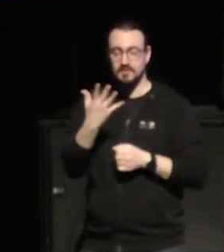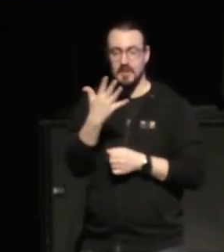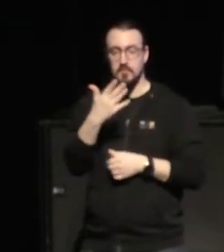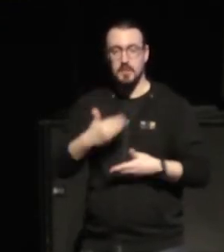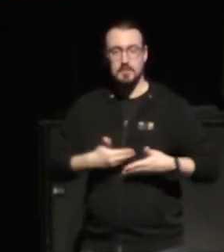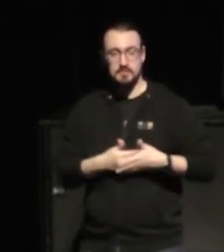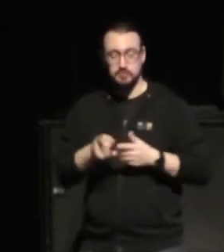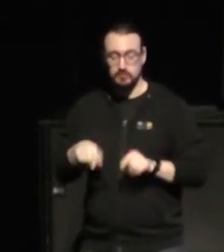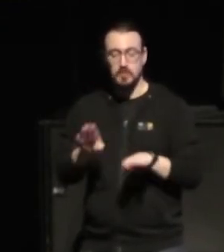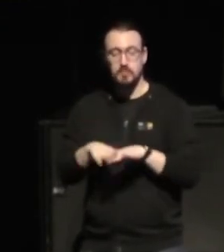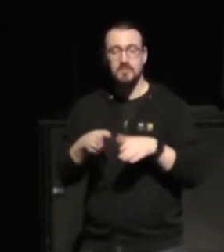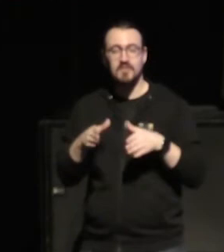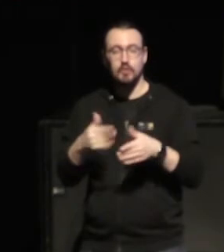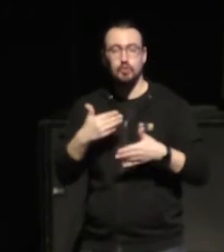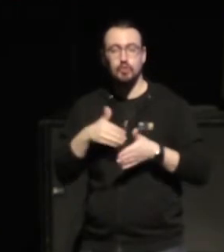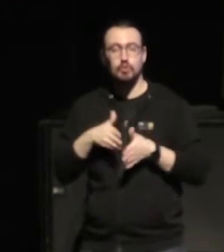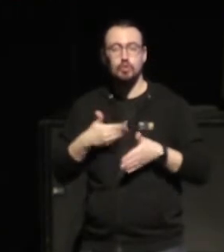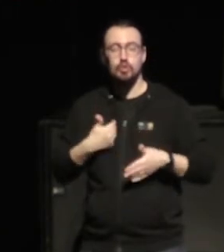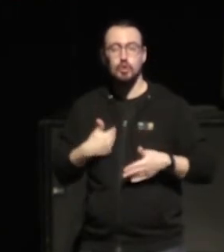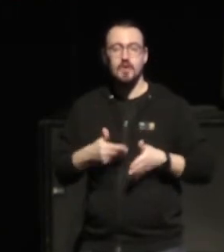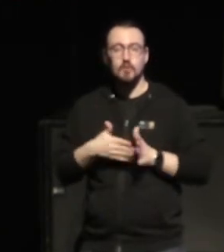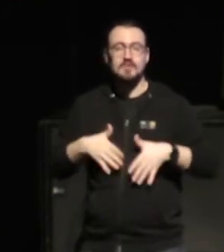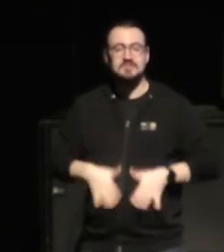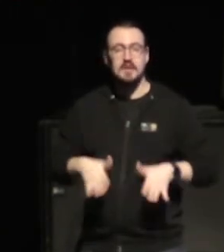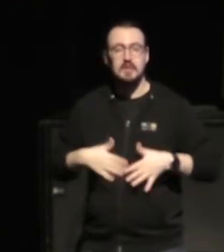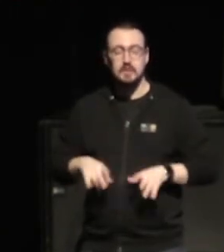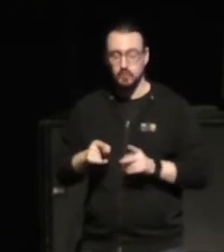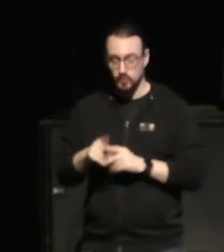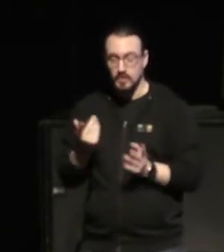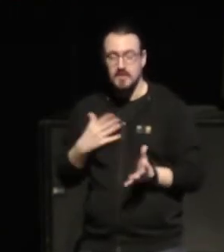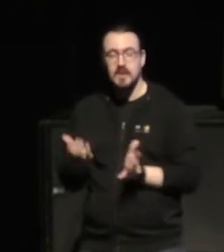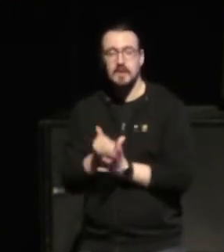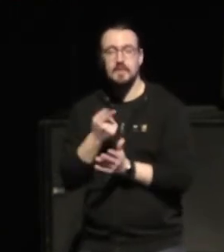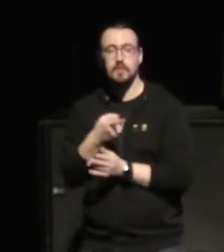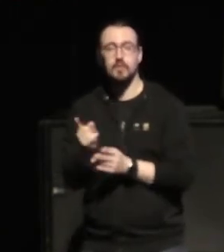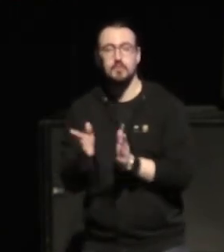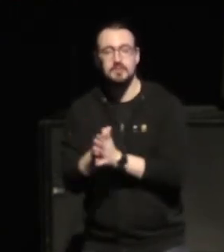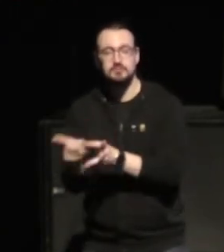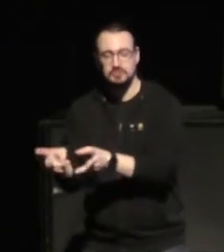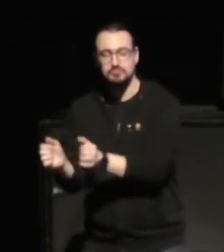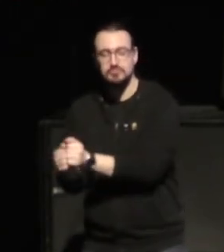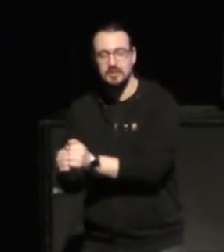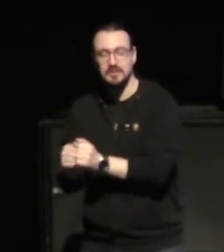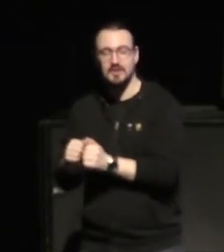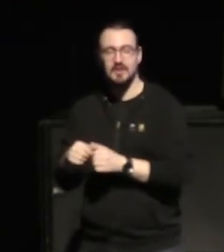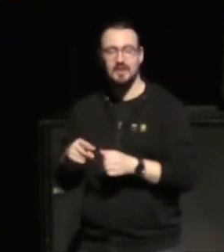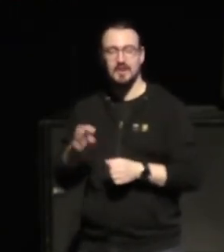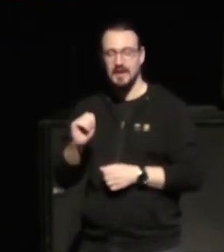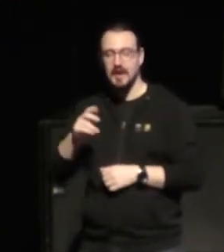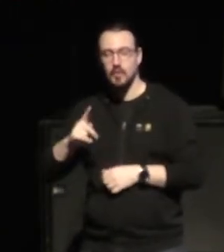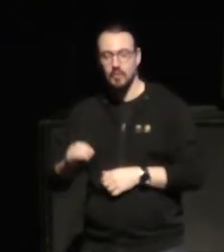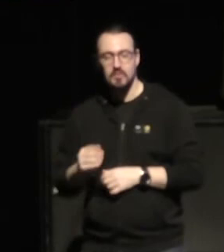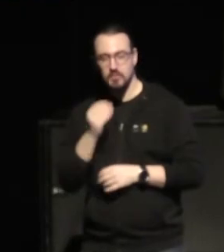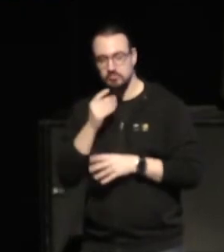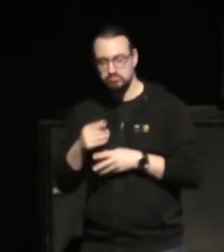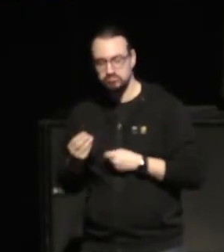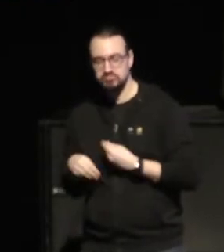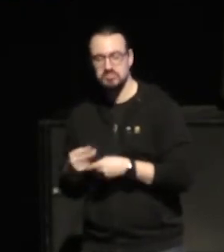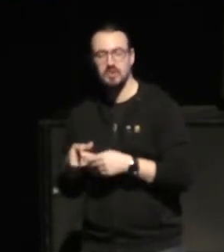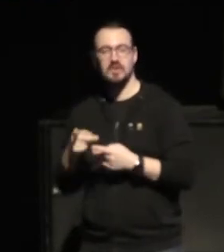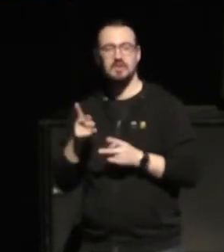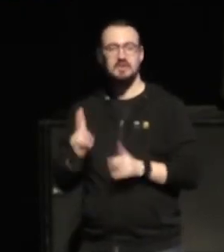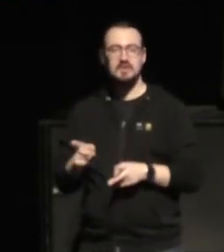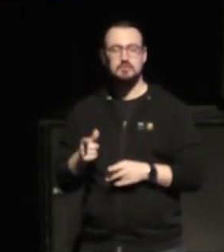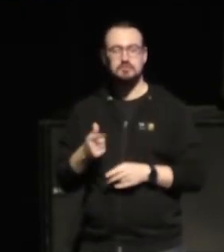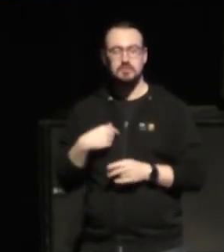They were about to die, and now they're alive. So this kind of examples are live